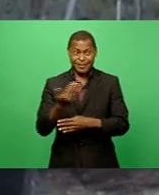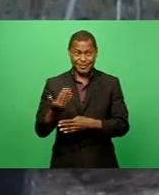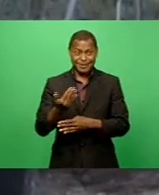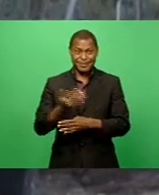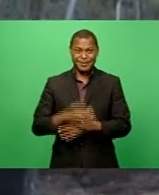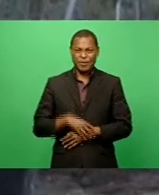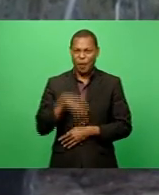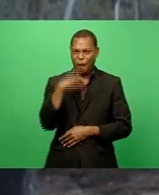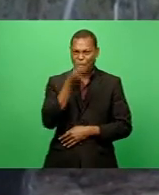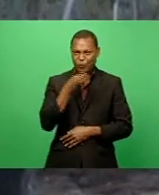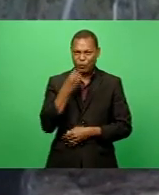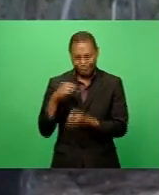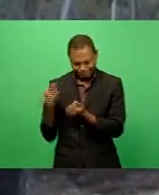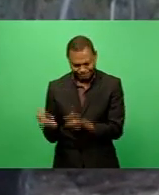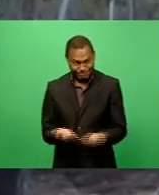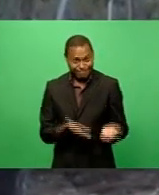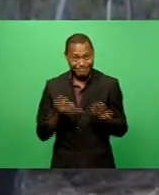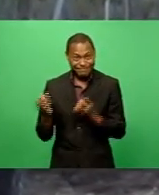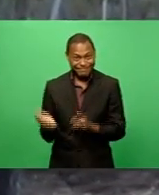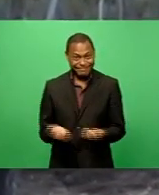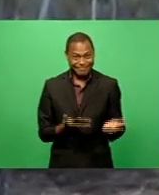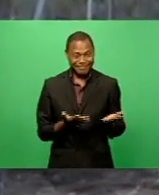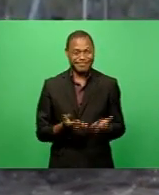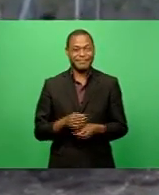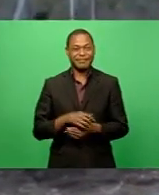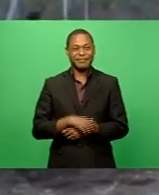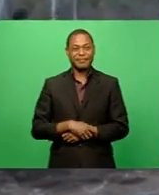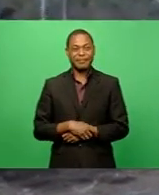food ration when this one finishes.